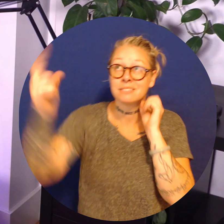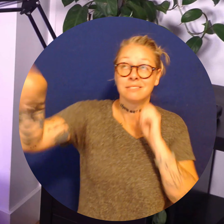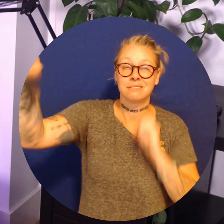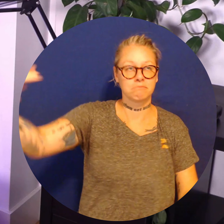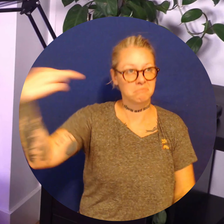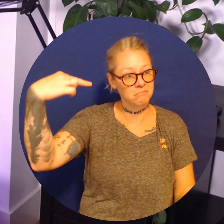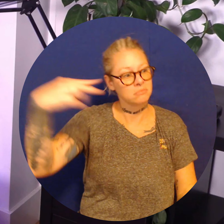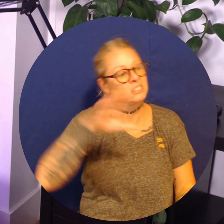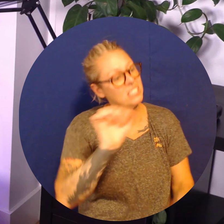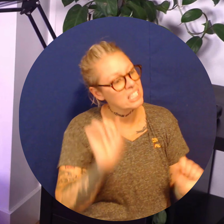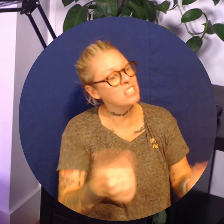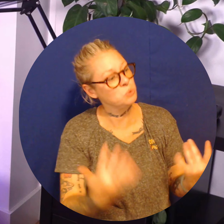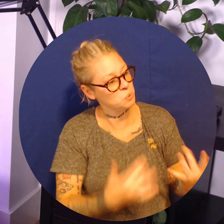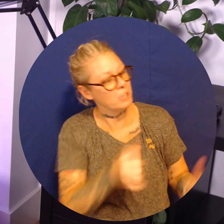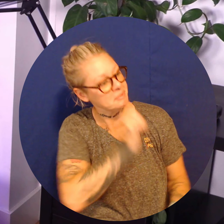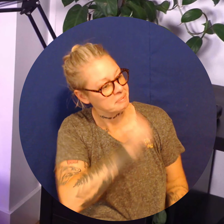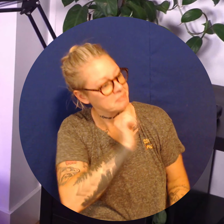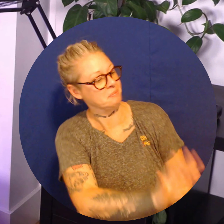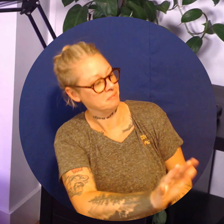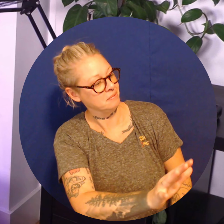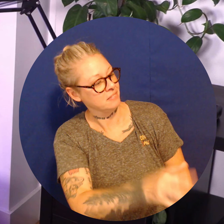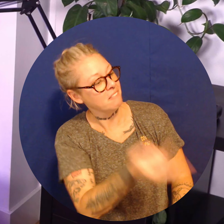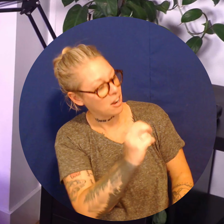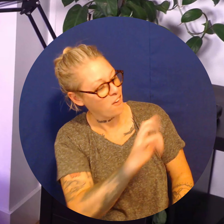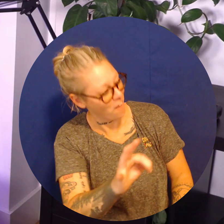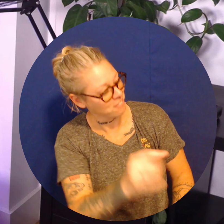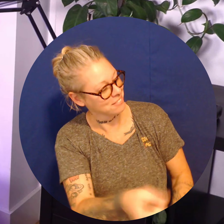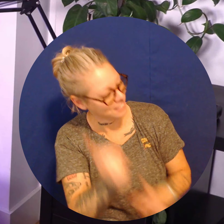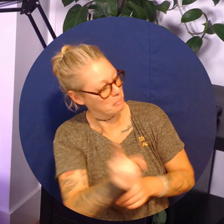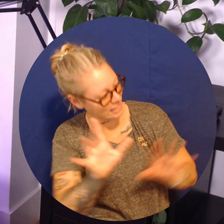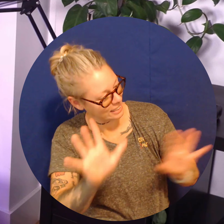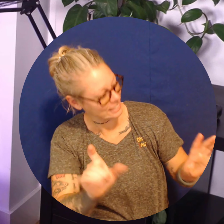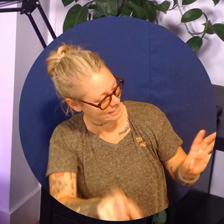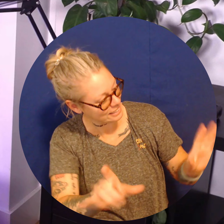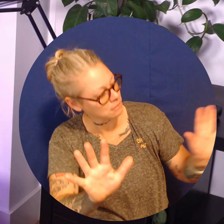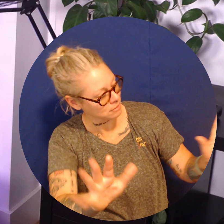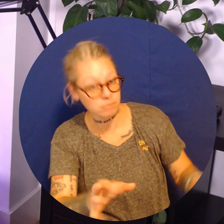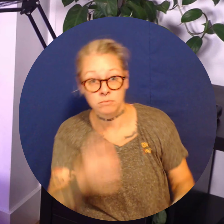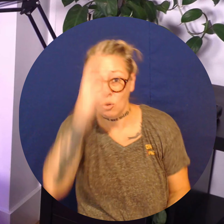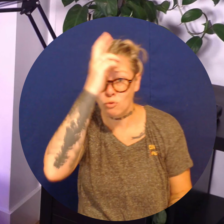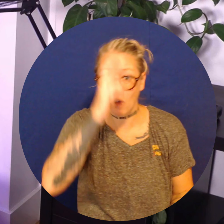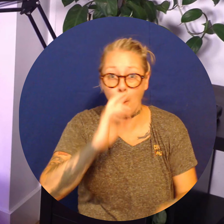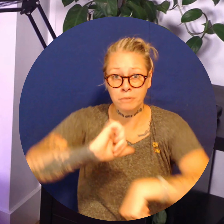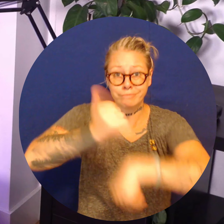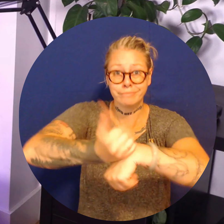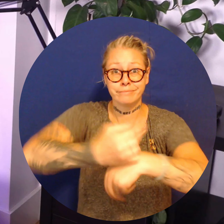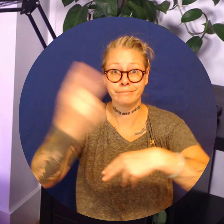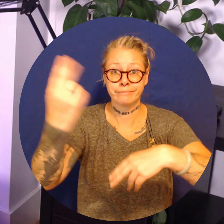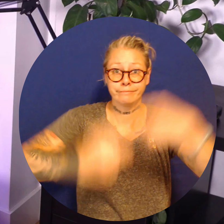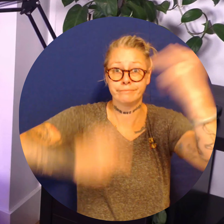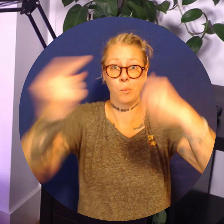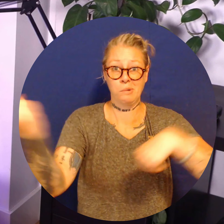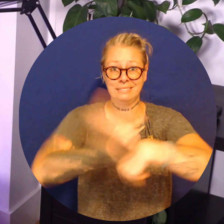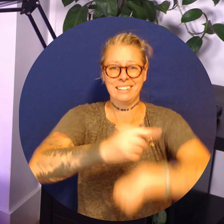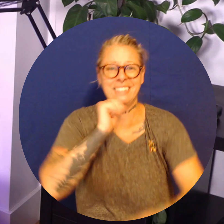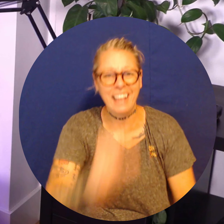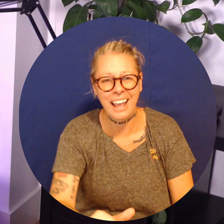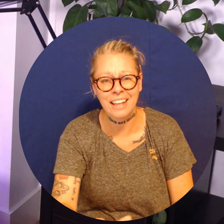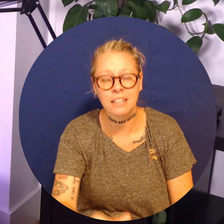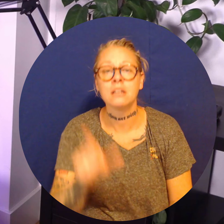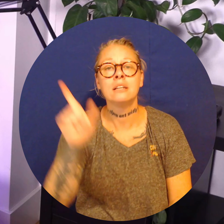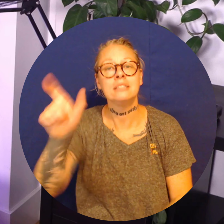on the other side they're looking at you like can you just fuck off for a second like give me a minute it's like you know rome wasn't built in a day like let us